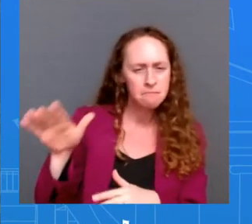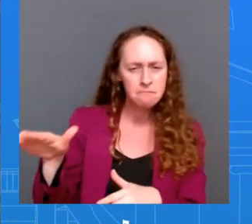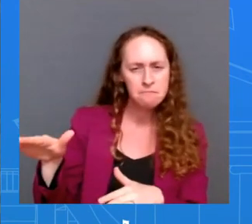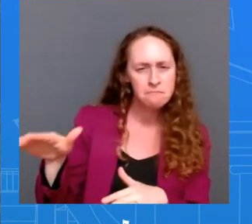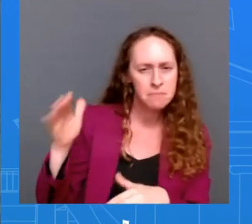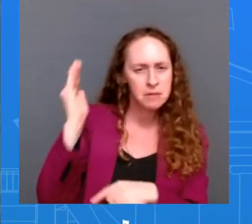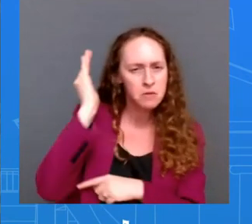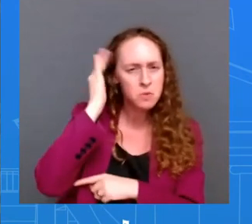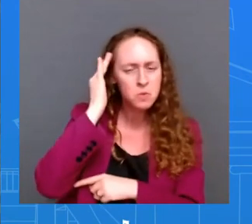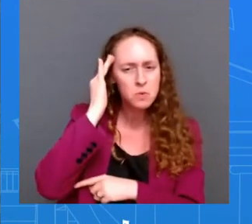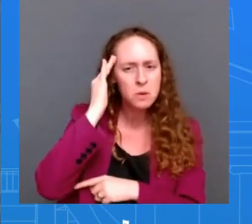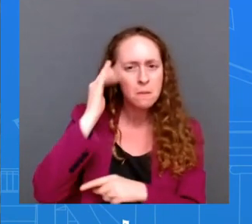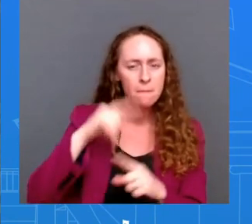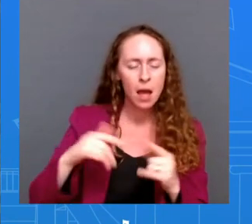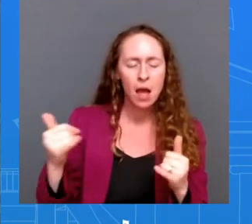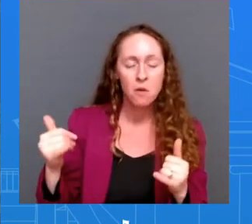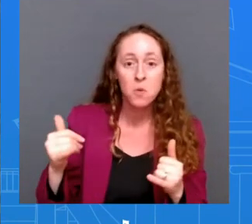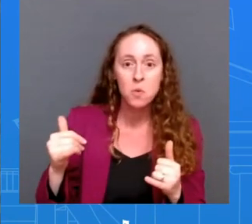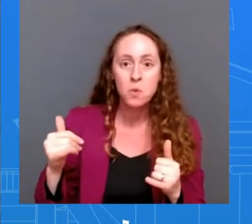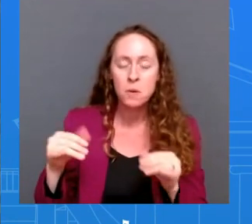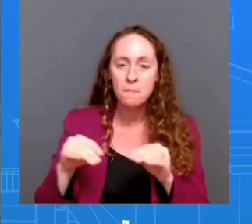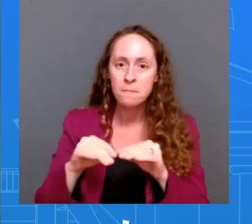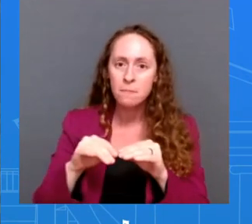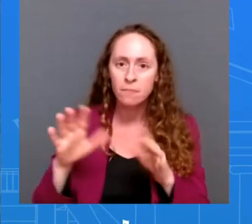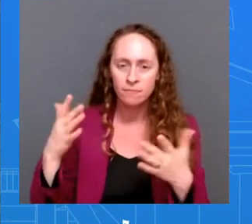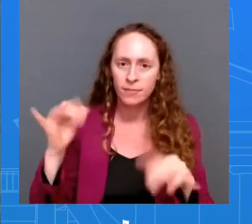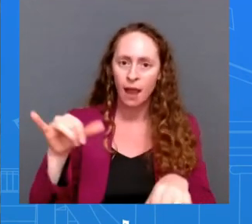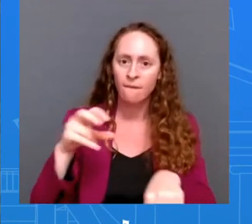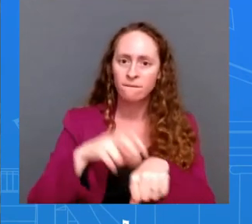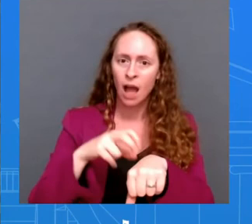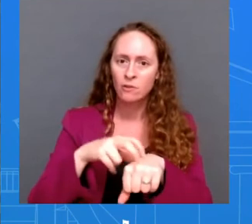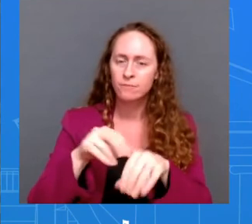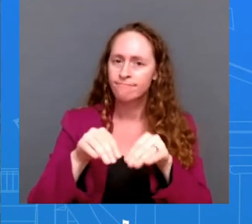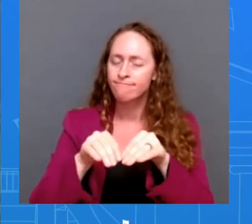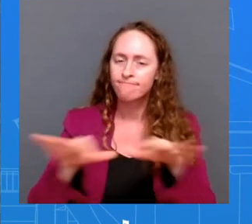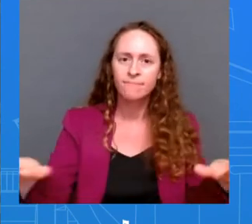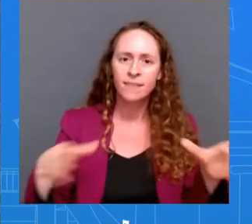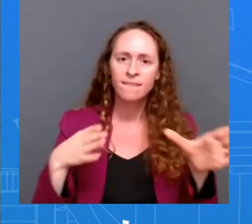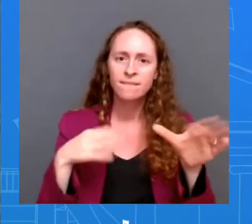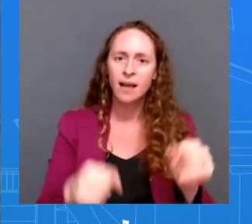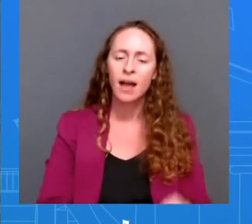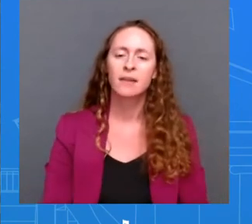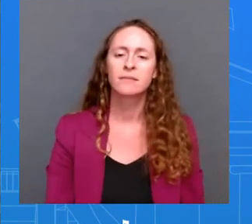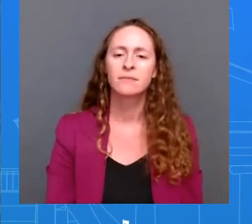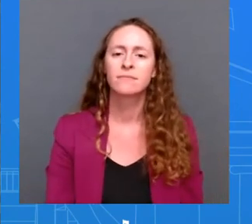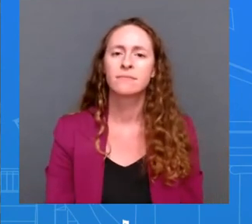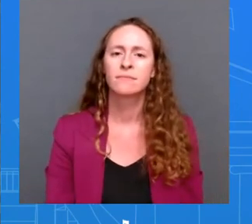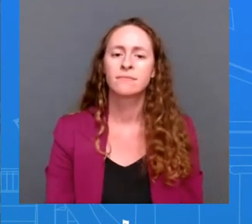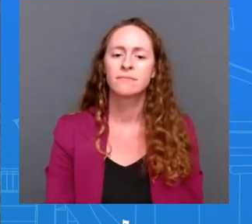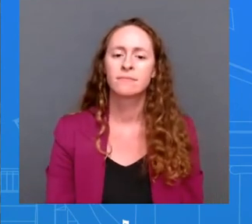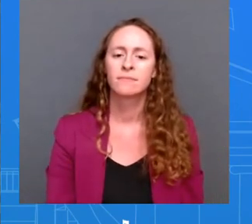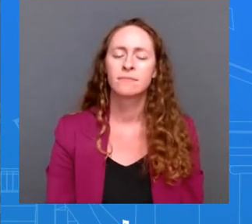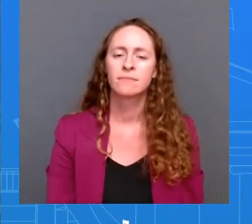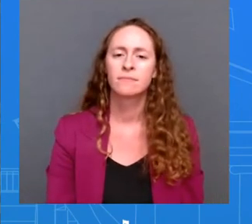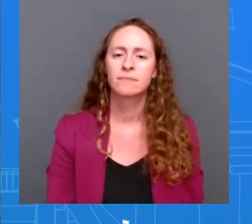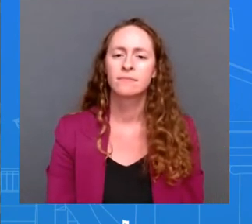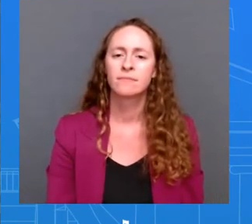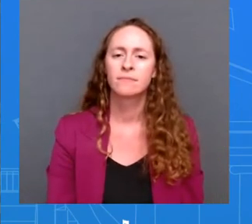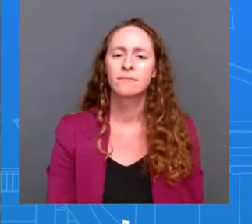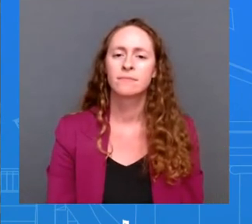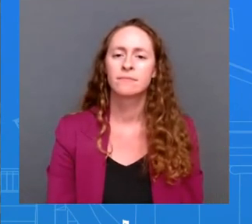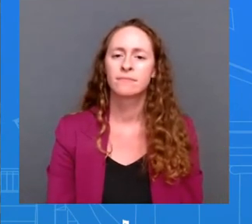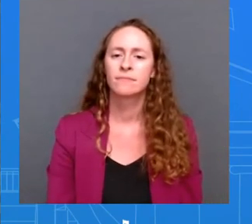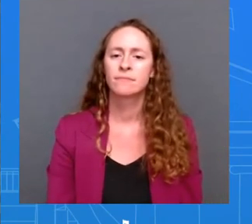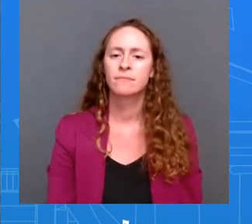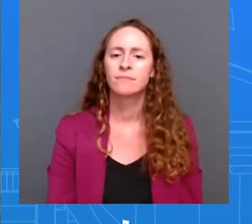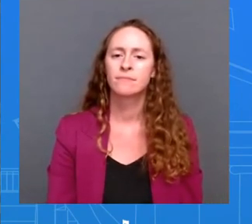it's spreading much more rapidly. It's the dynamic of it has changed. That tends to happen inherently with viruses. And so this is what we're